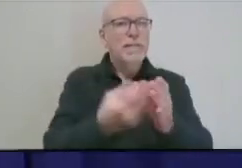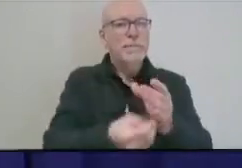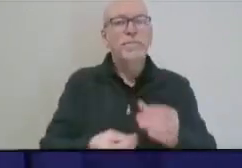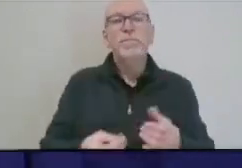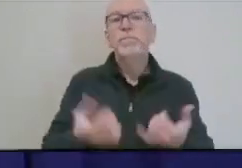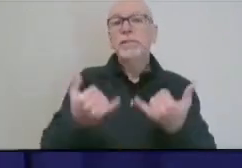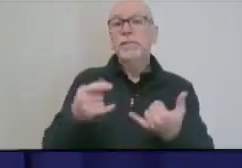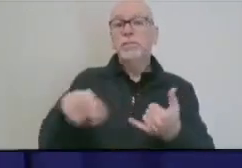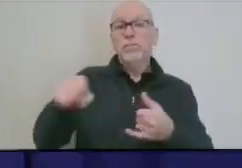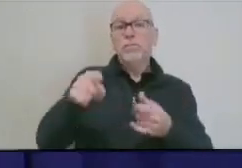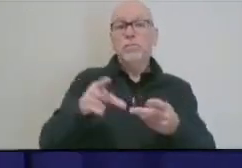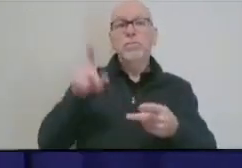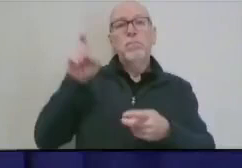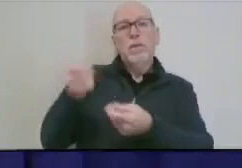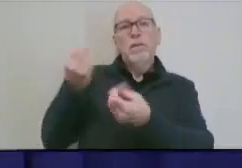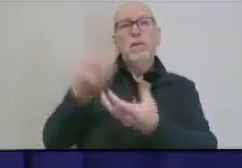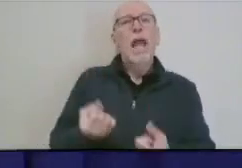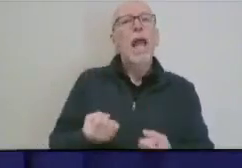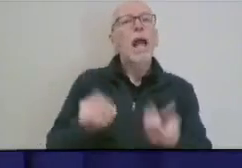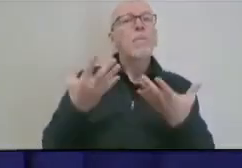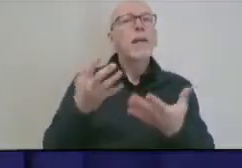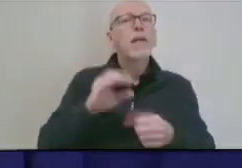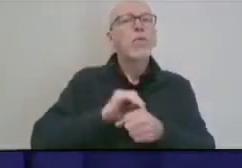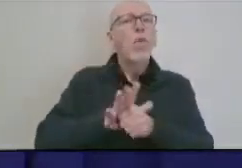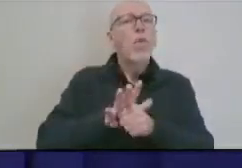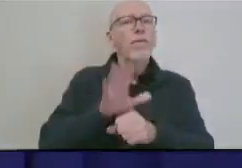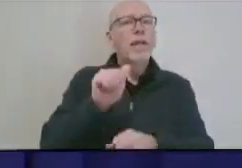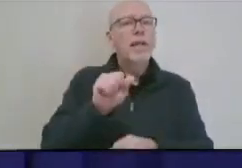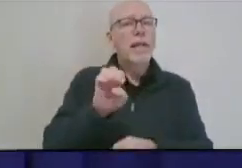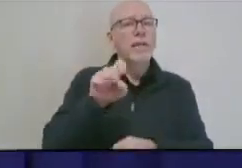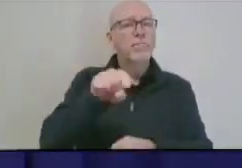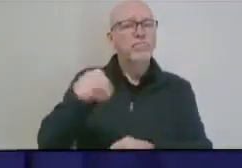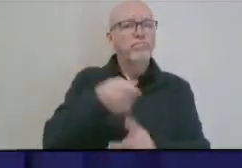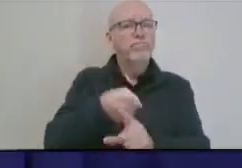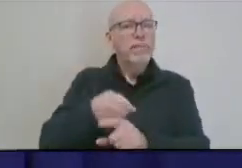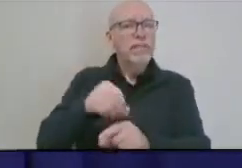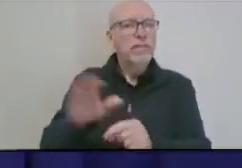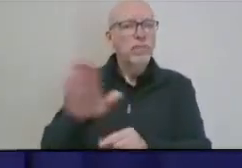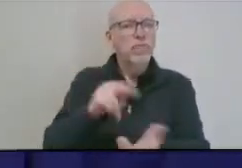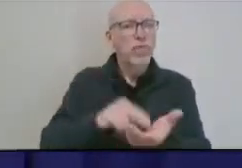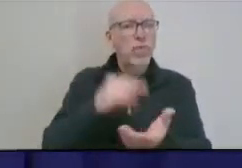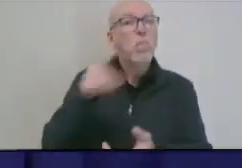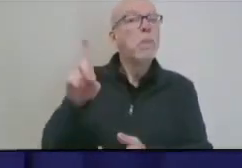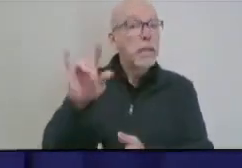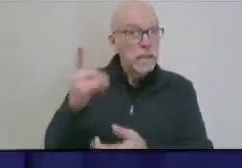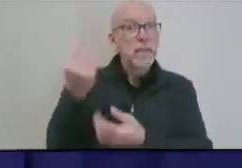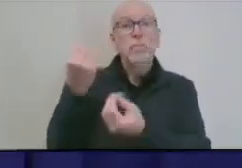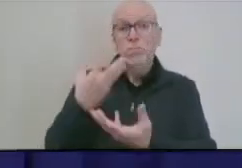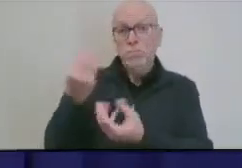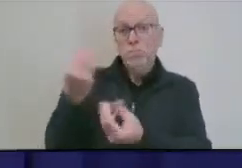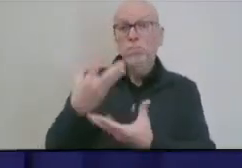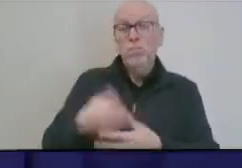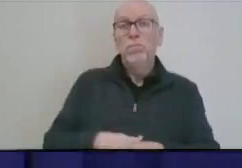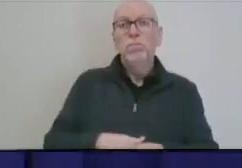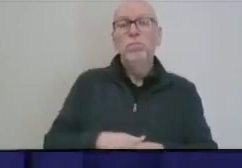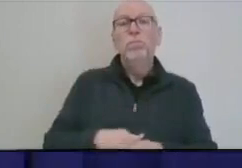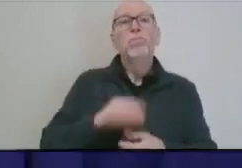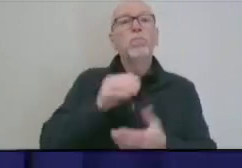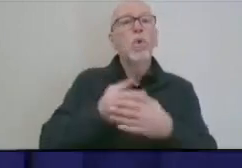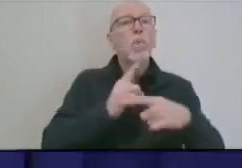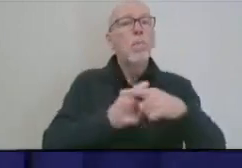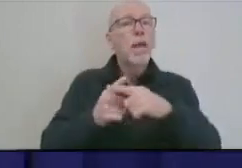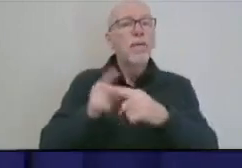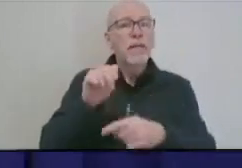required to report COVID cases to us, and the facilities did report these cases. All of these positive cases